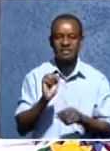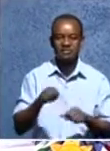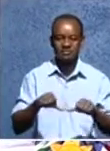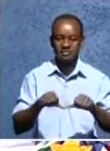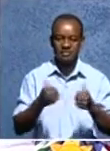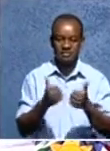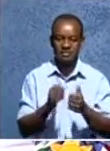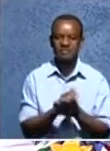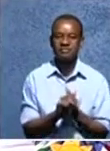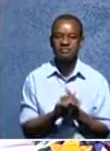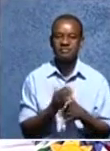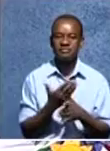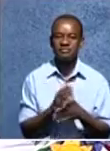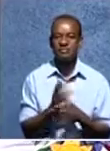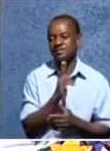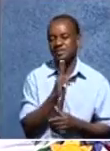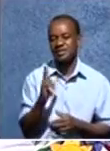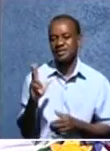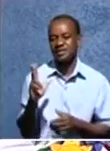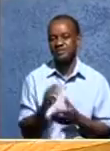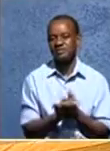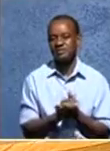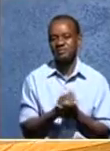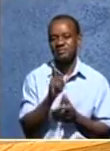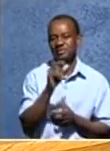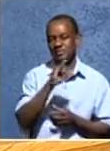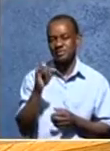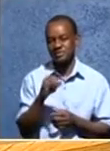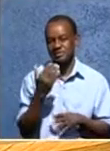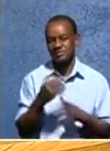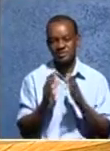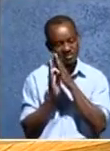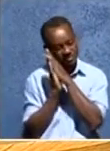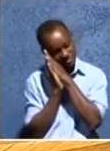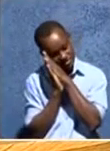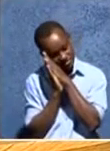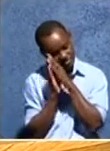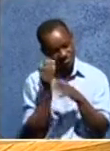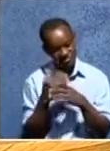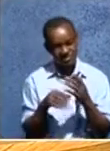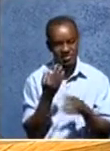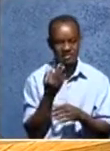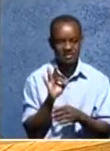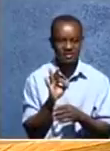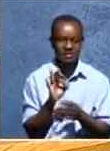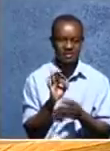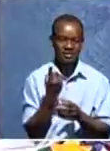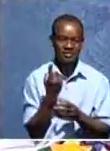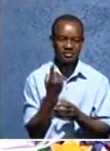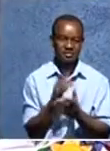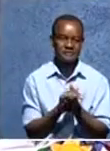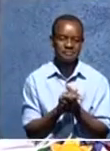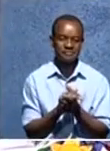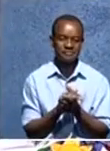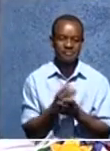in Lutherans between one or two nights and then they're off from again from the destination. But quite a lot has to be done in terms of